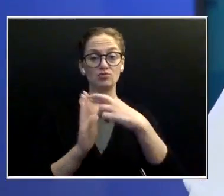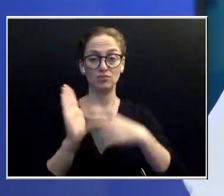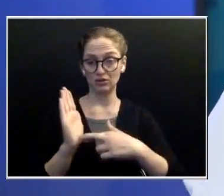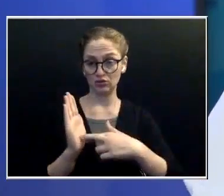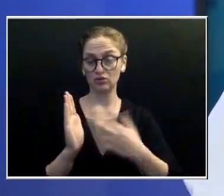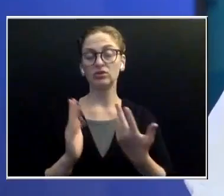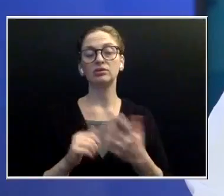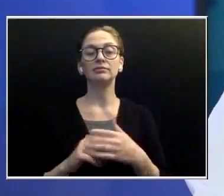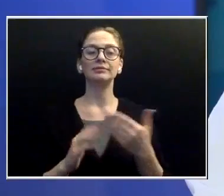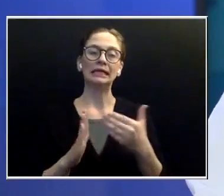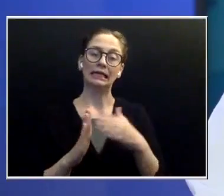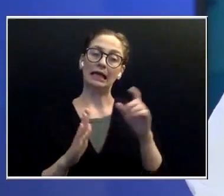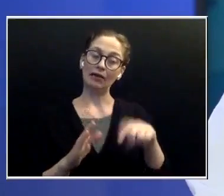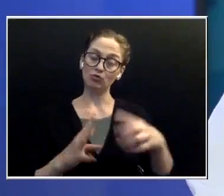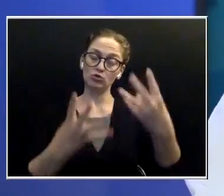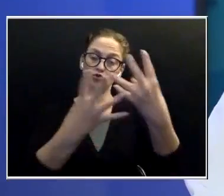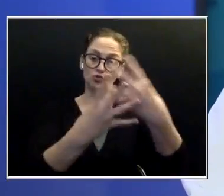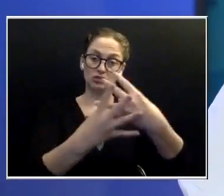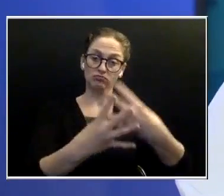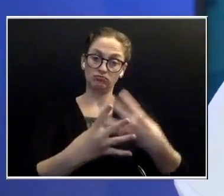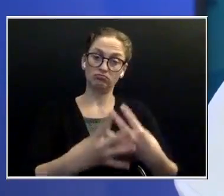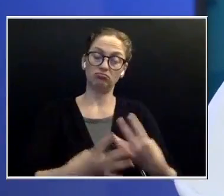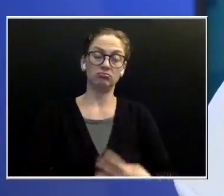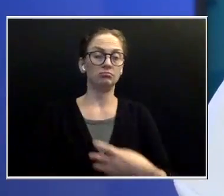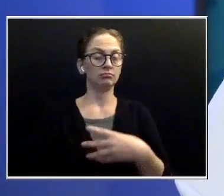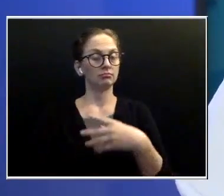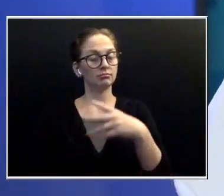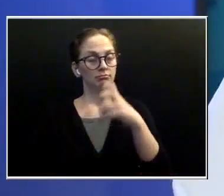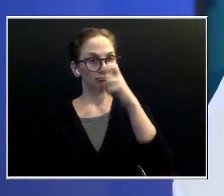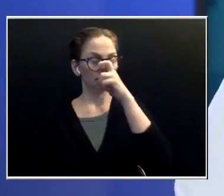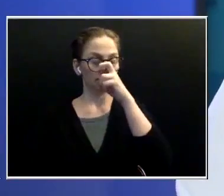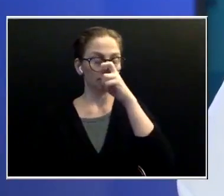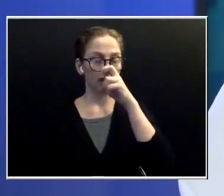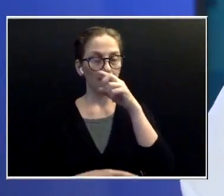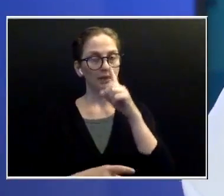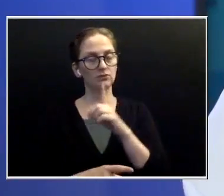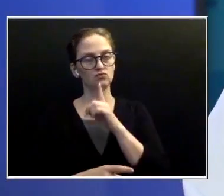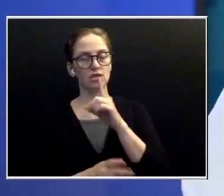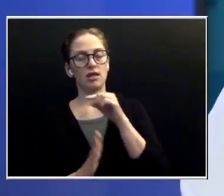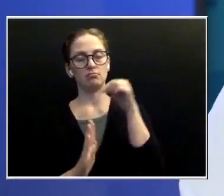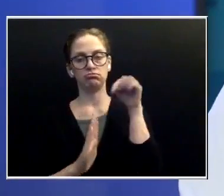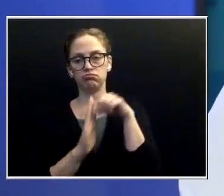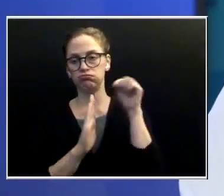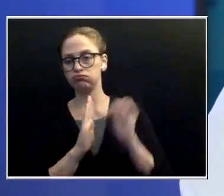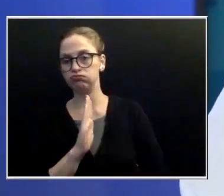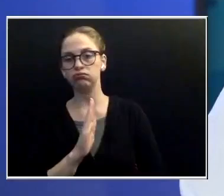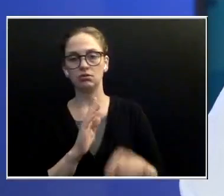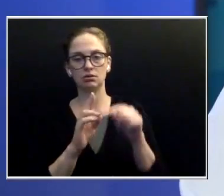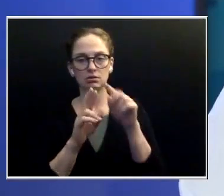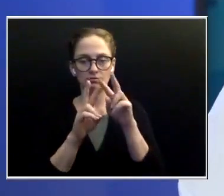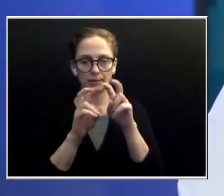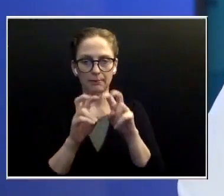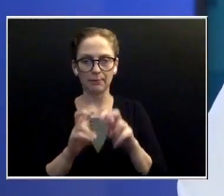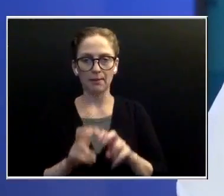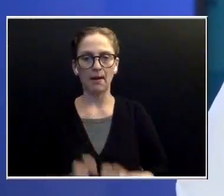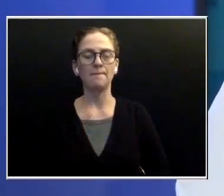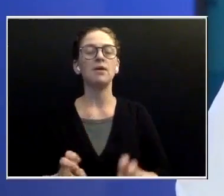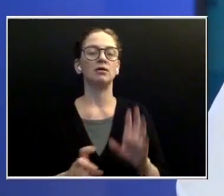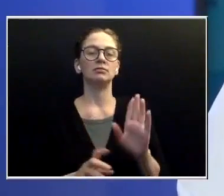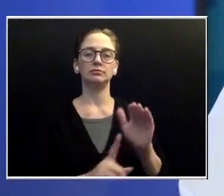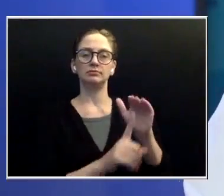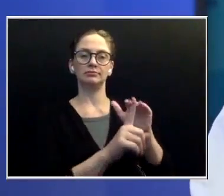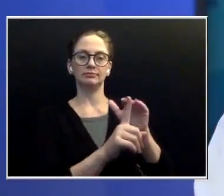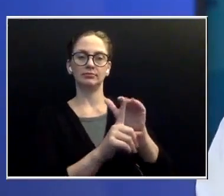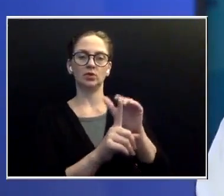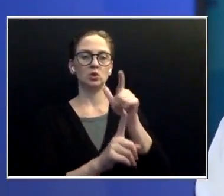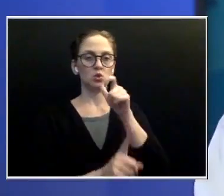of screening process. It's a very exhaustive screening process. And I want to remind our patients who are willing to be donors, because sometimes actually